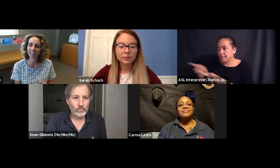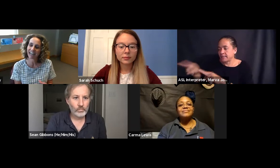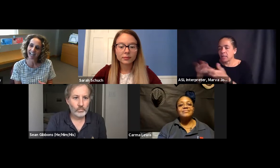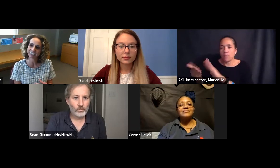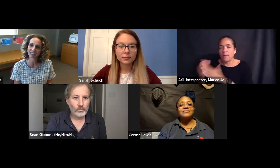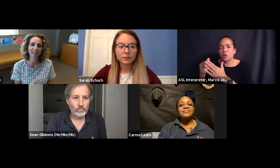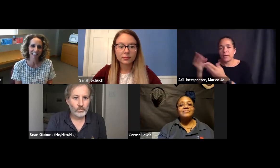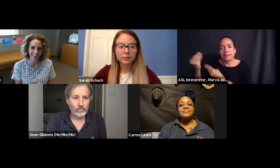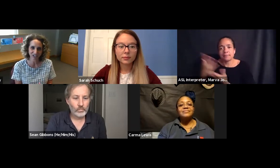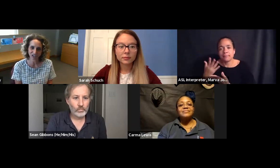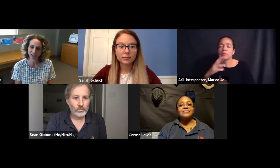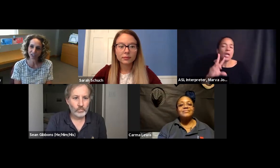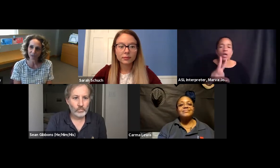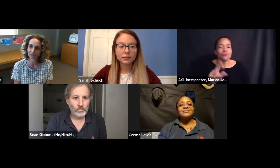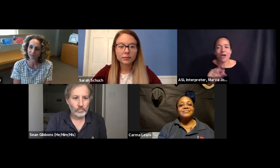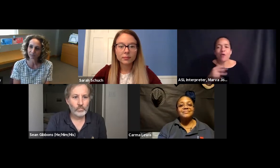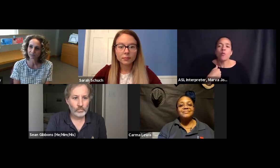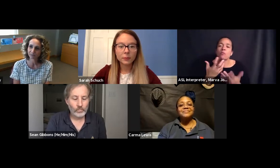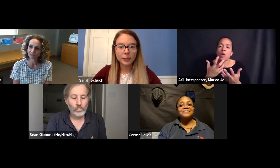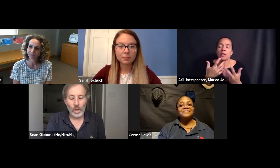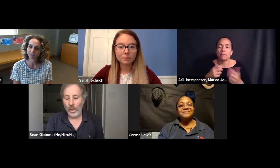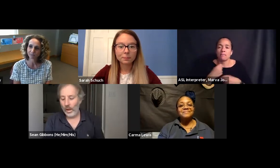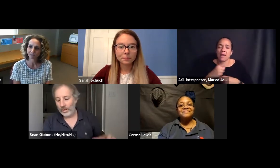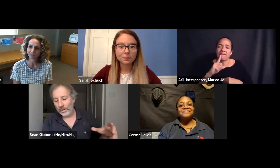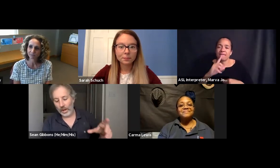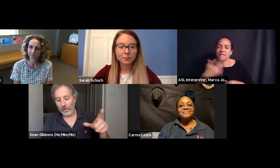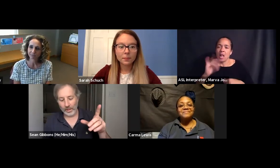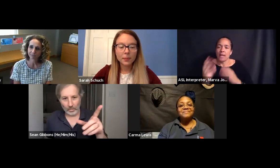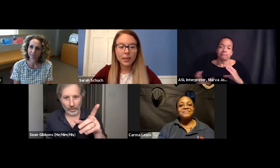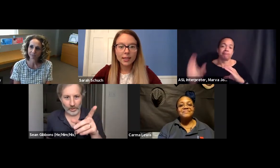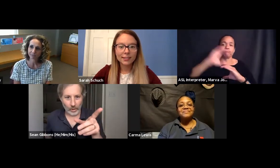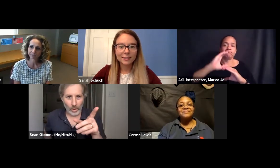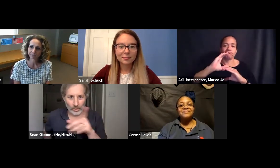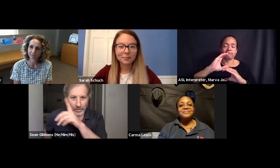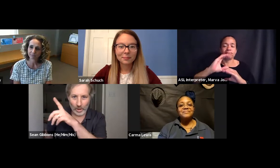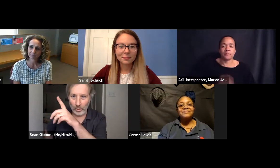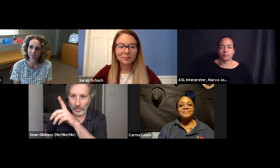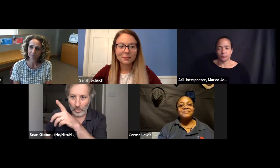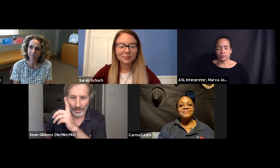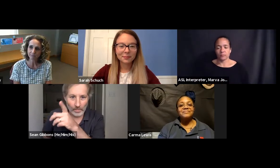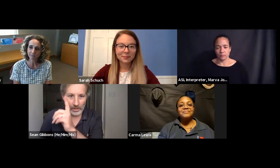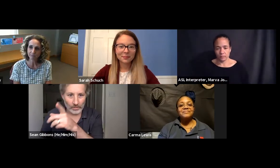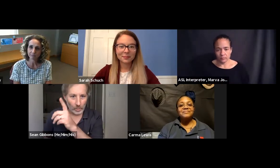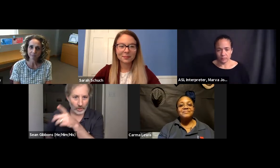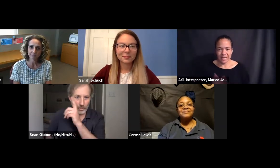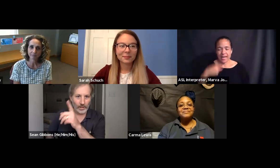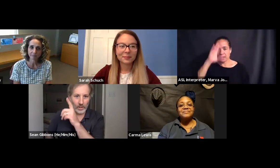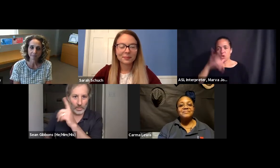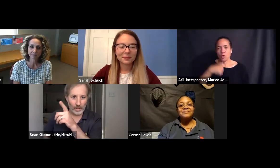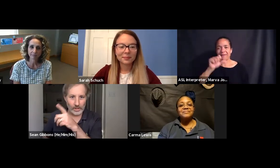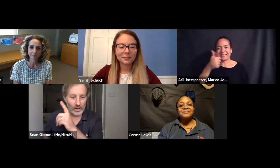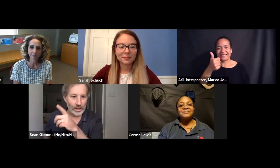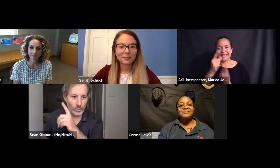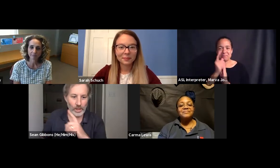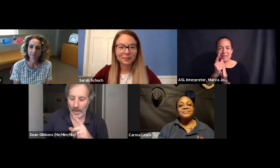like something added, something in addition to. And since I'm going to take the privilege of a question, because I know we still have about 10 minutes left, so we'll get to